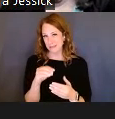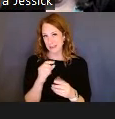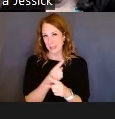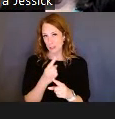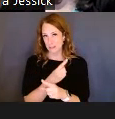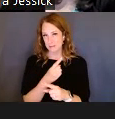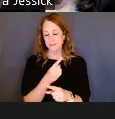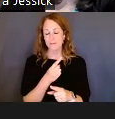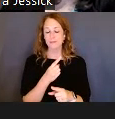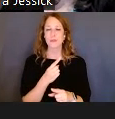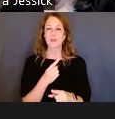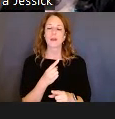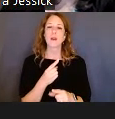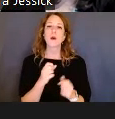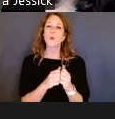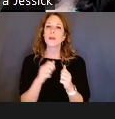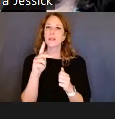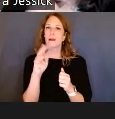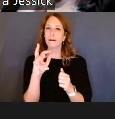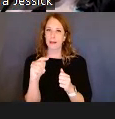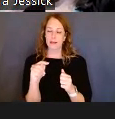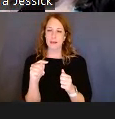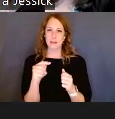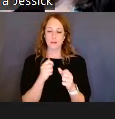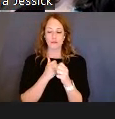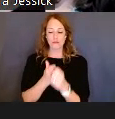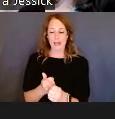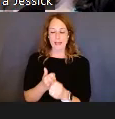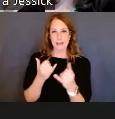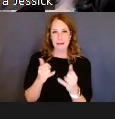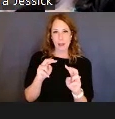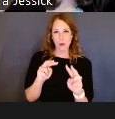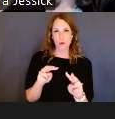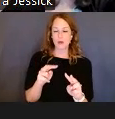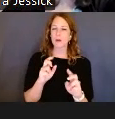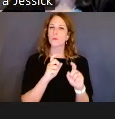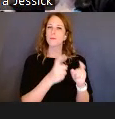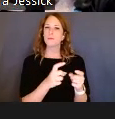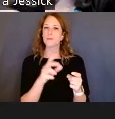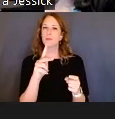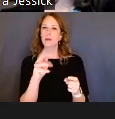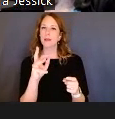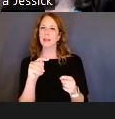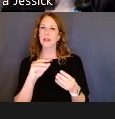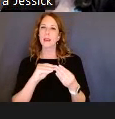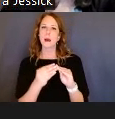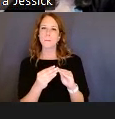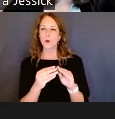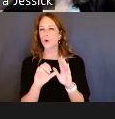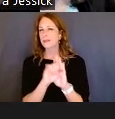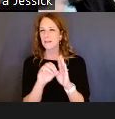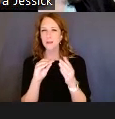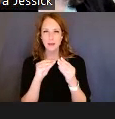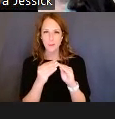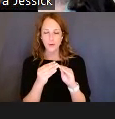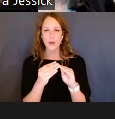With the kit tracking system that's now in place, each survivor gets a kit case number or kit number or identifier,